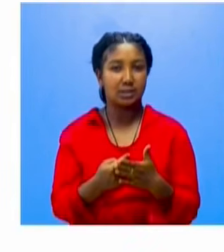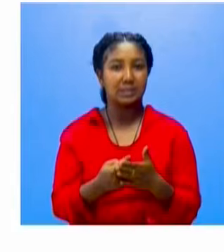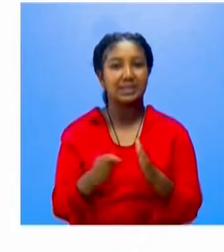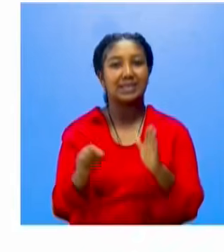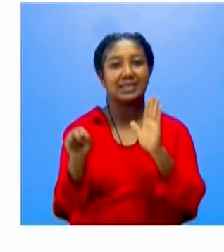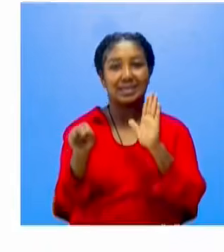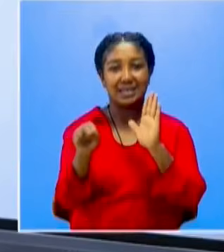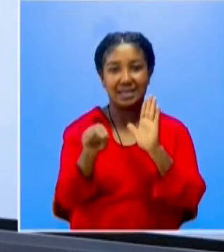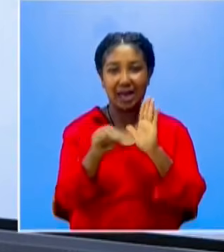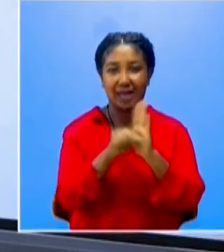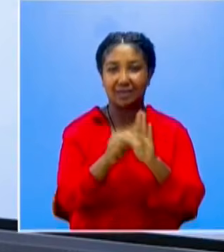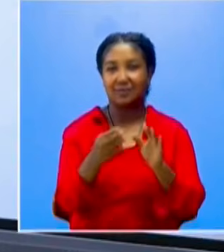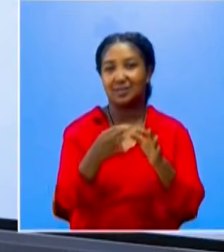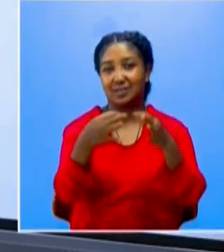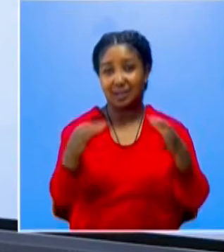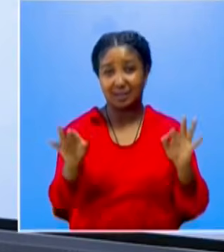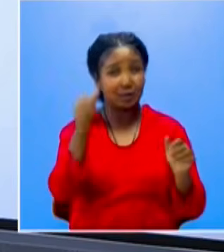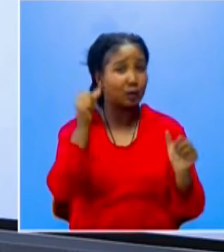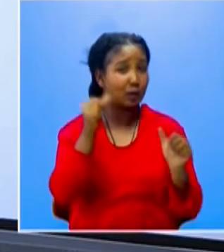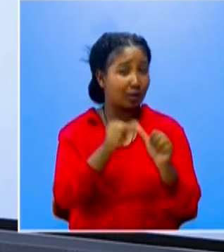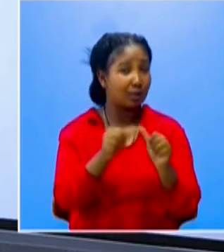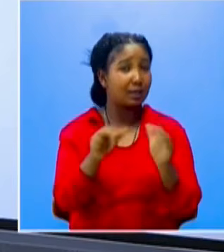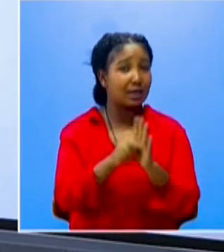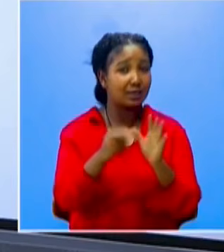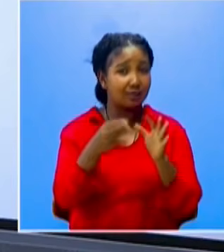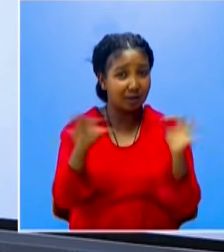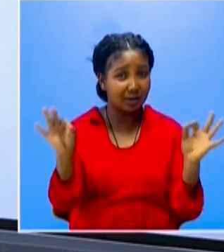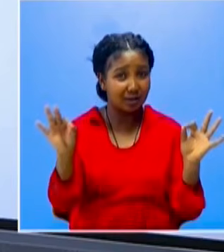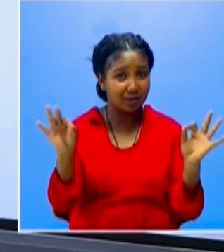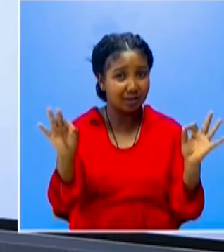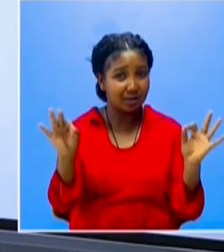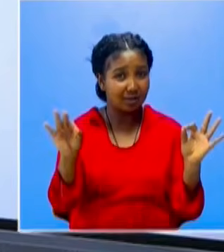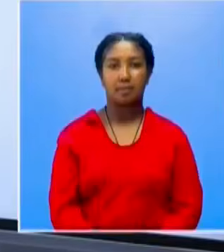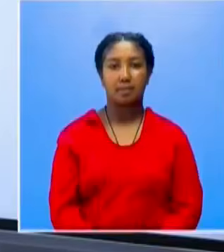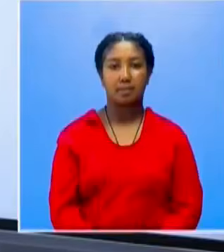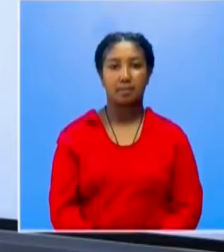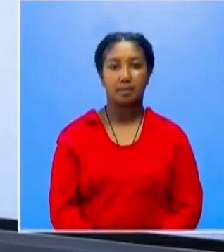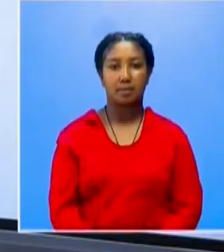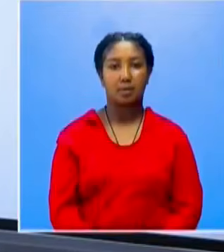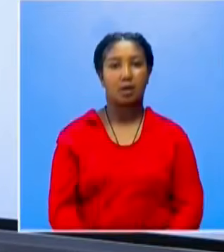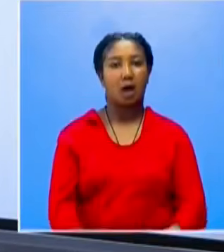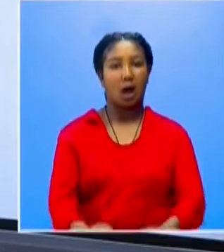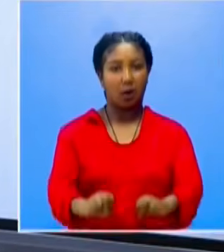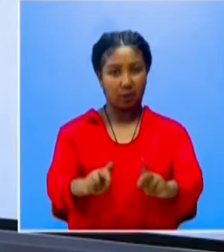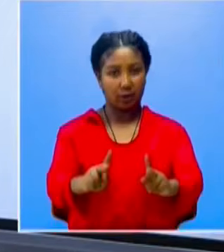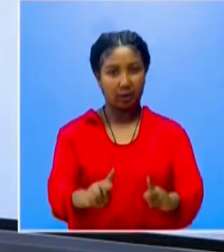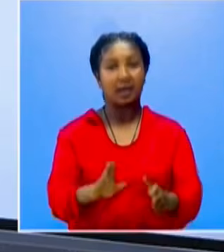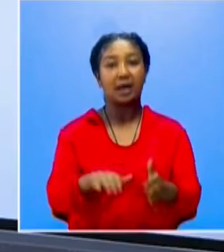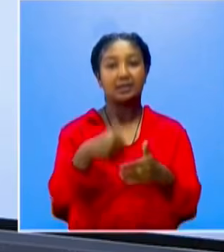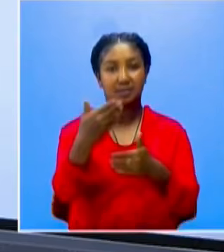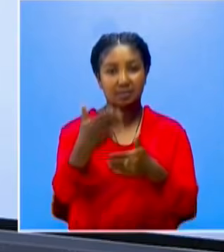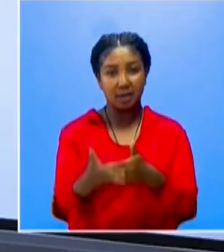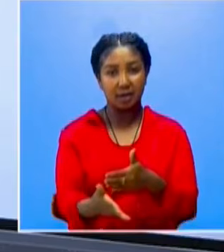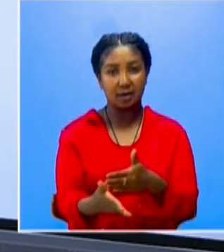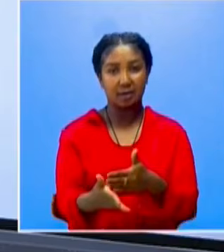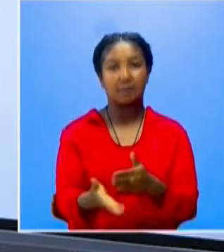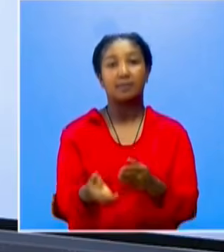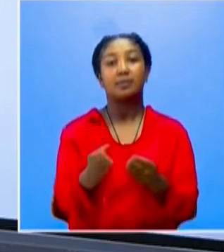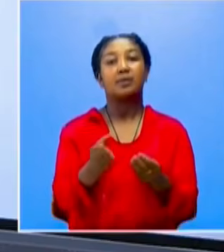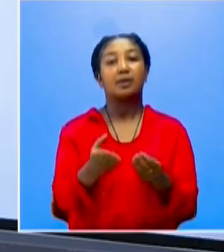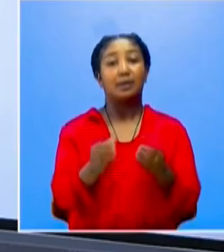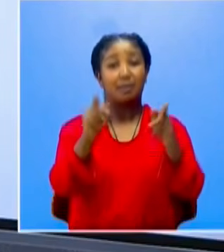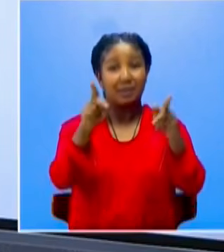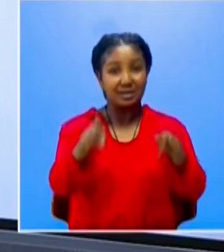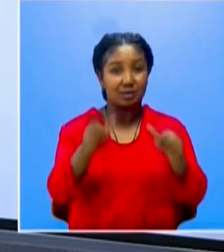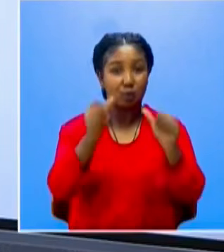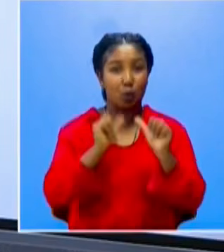negative sentences. Do you remember about that? Yeah? Okay. And then in the case of